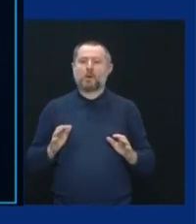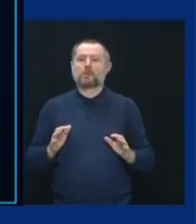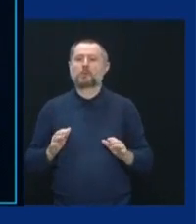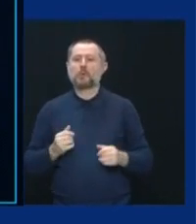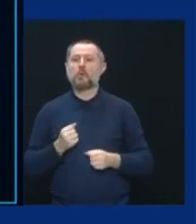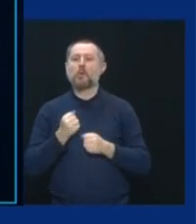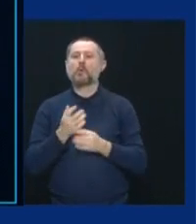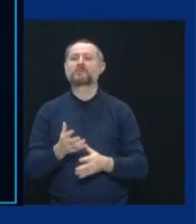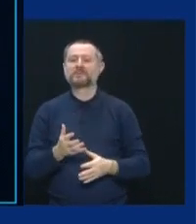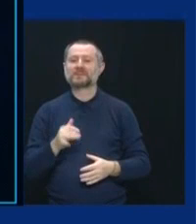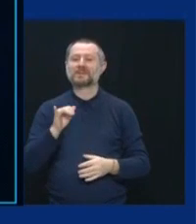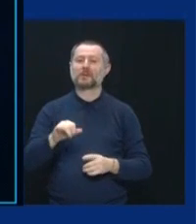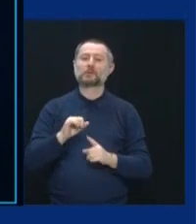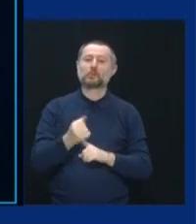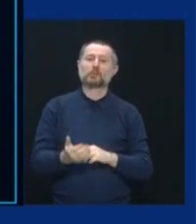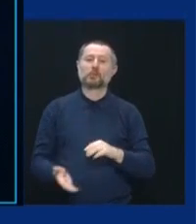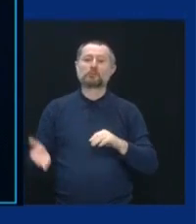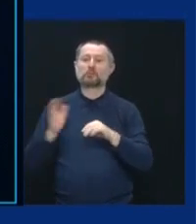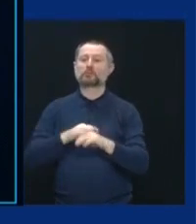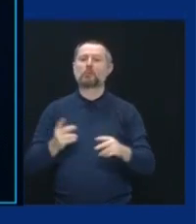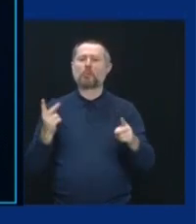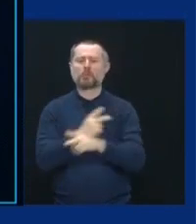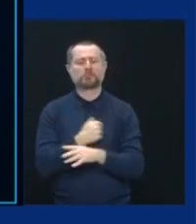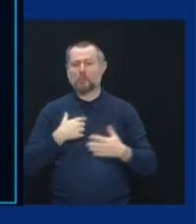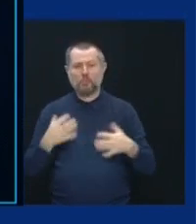a terrible situation.